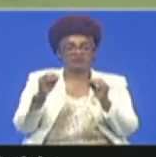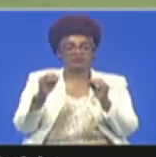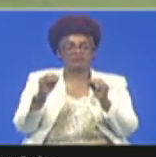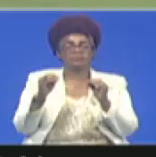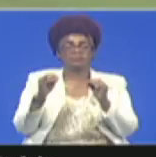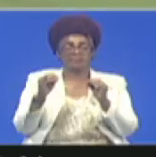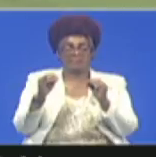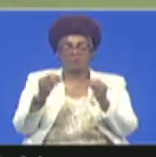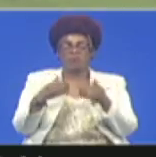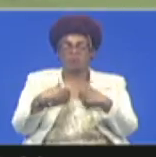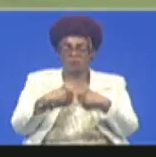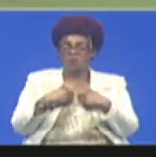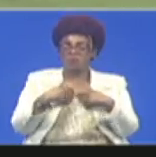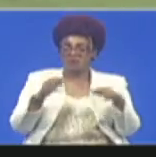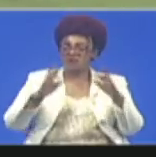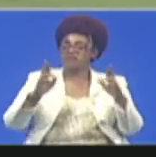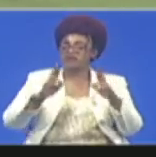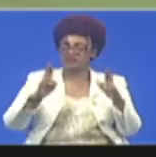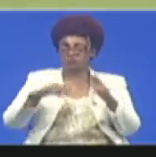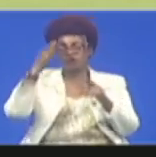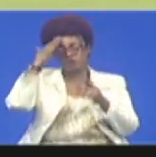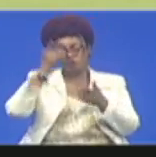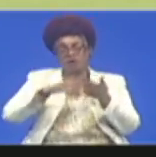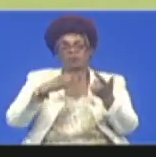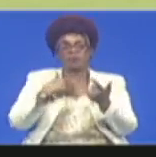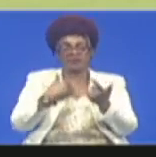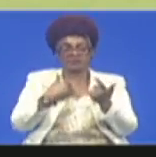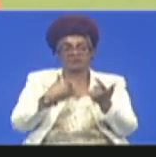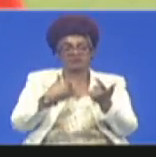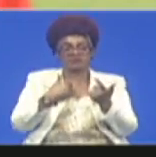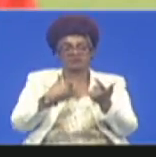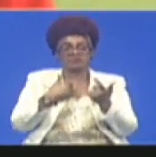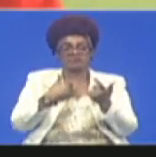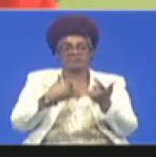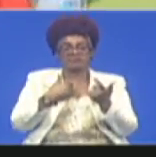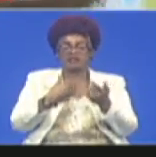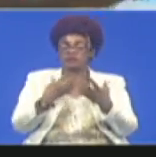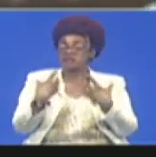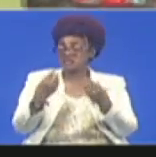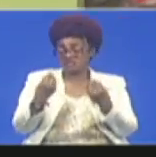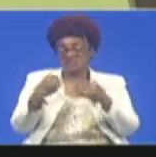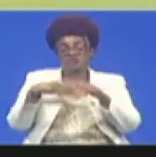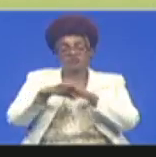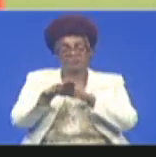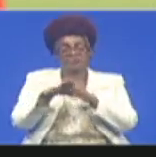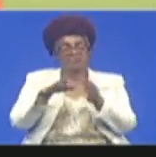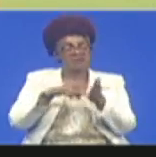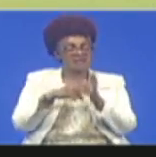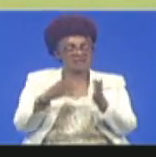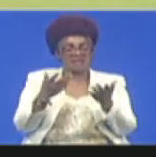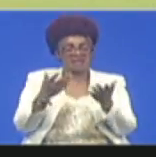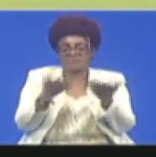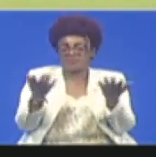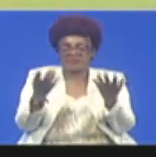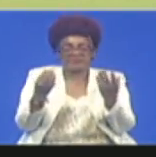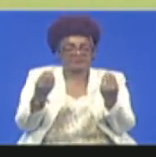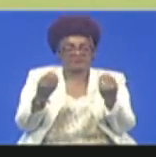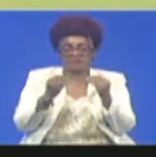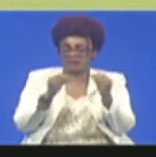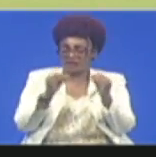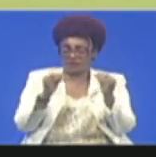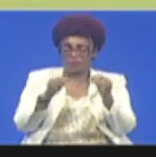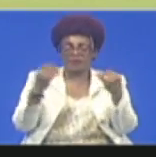tayari na anajua tunataka nini at the end of the day. Nao pia ilikuwa rahisi kutufunga. Kwa hiyo hakuna kitu rahisi. Lazima na sisi tufanye juhudi ili tuweze kushinda.